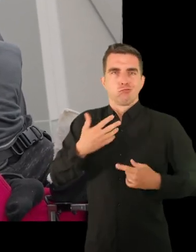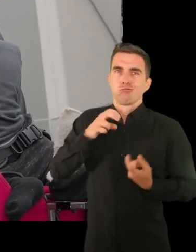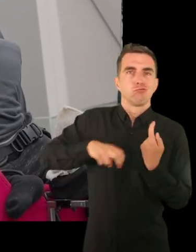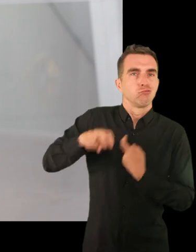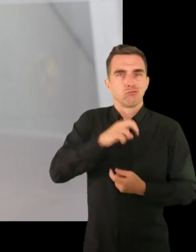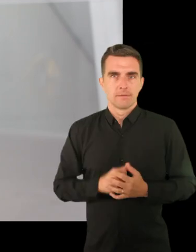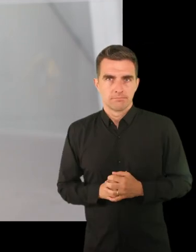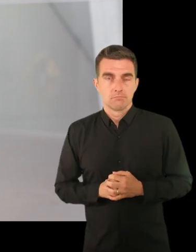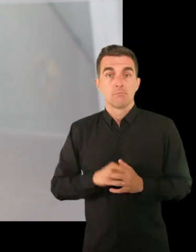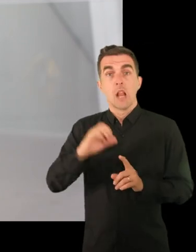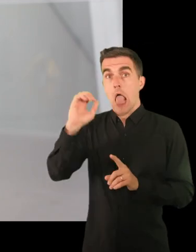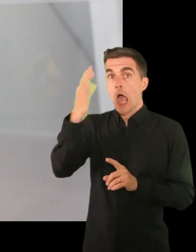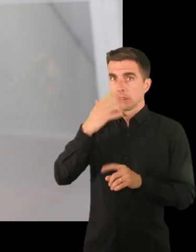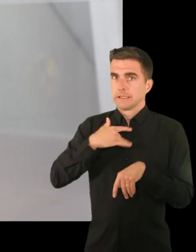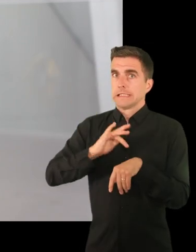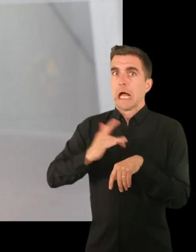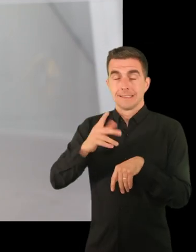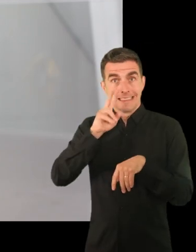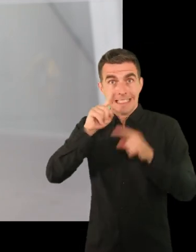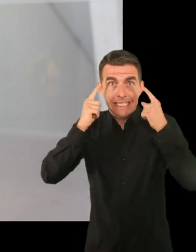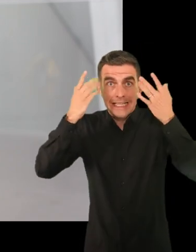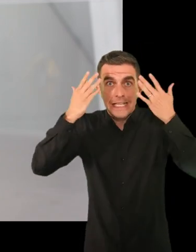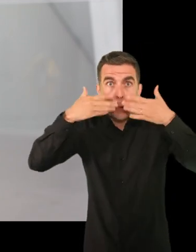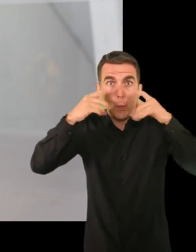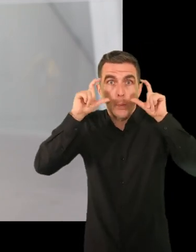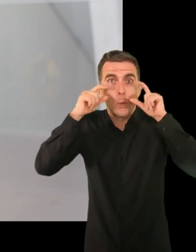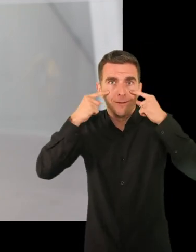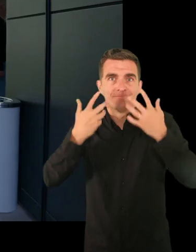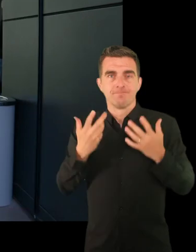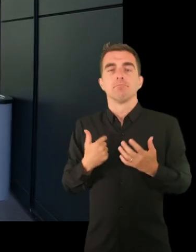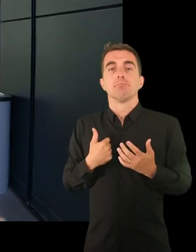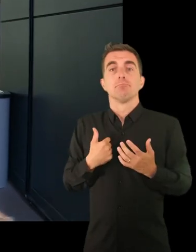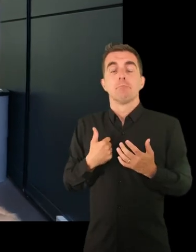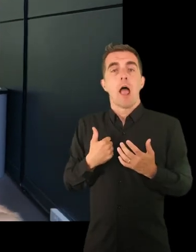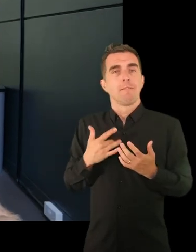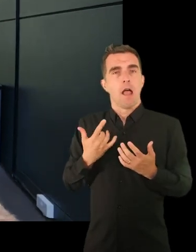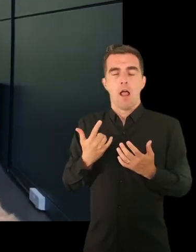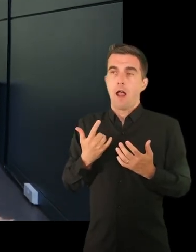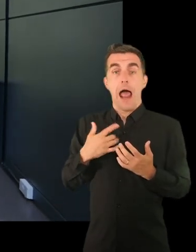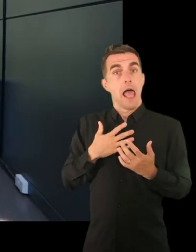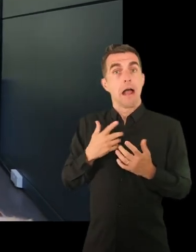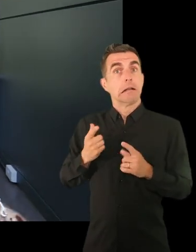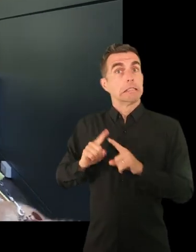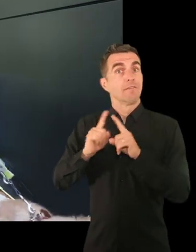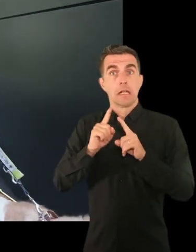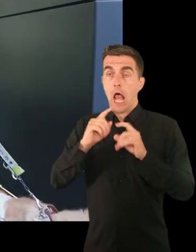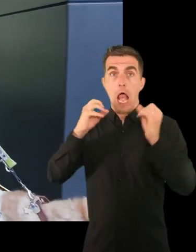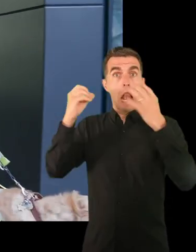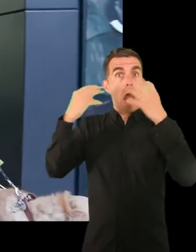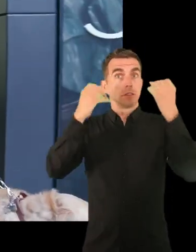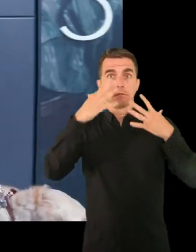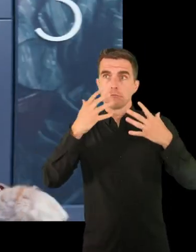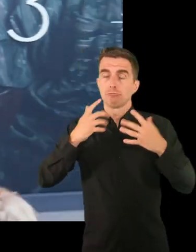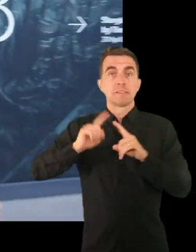know. Light is something I'm very sensitive to, hence the snazzy shades. But I liked the different ways that light